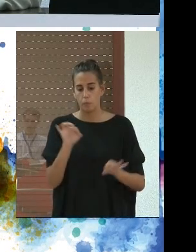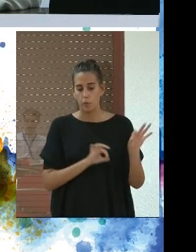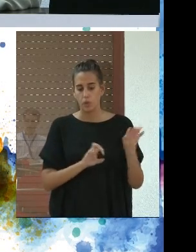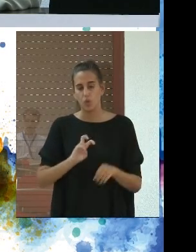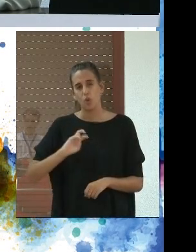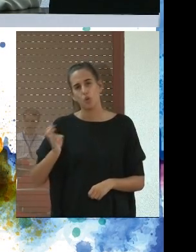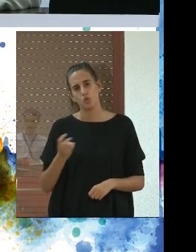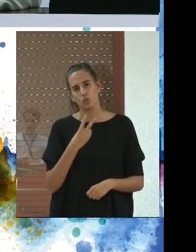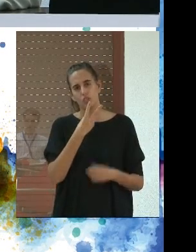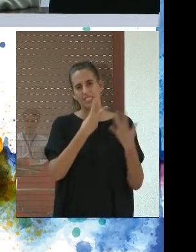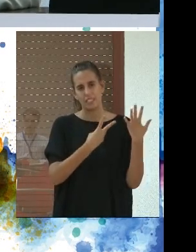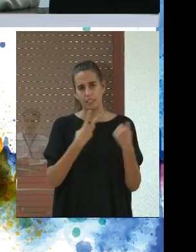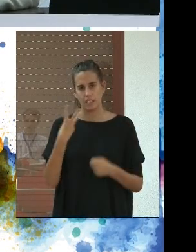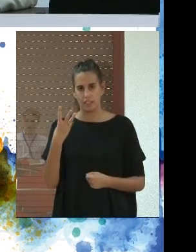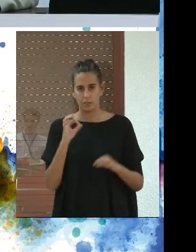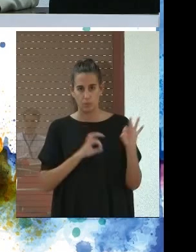were even.